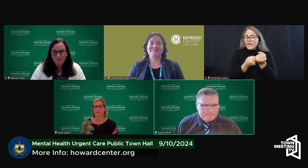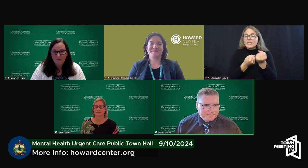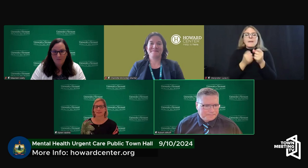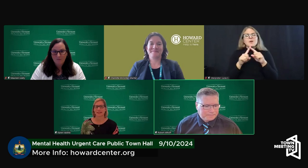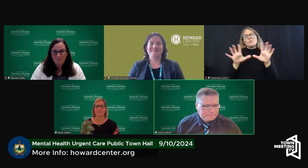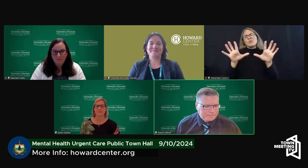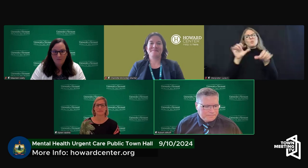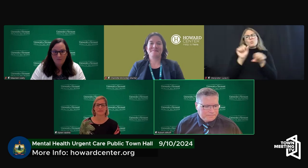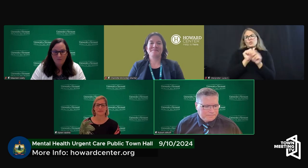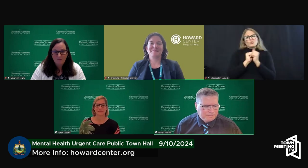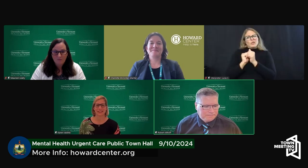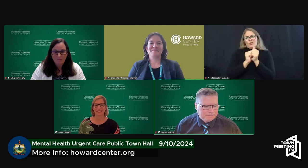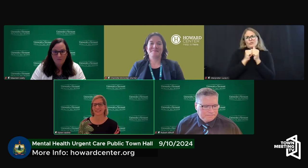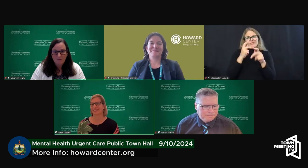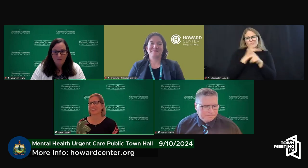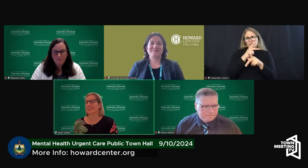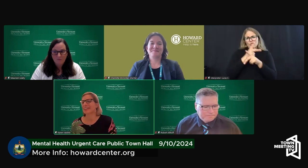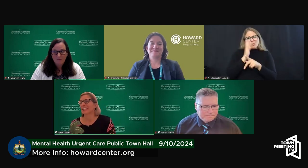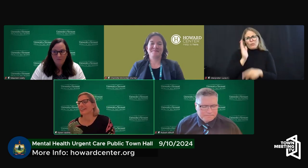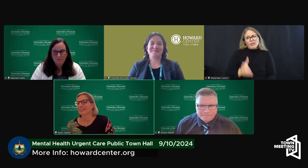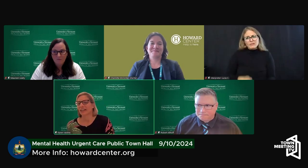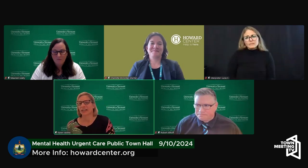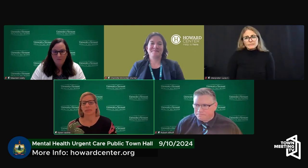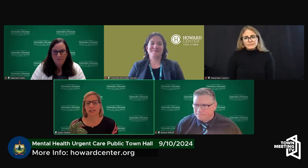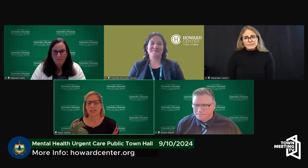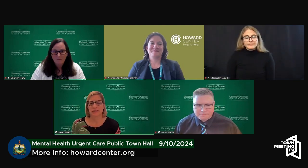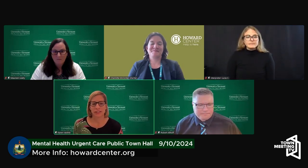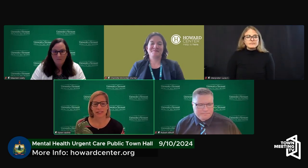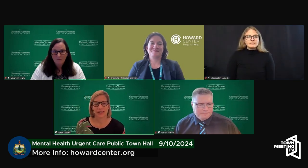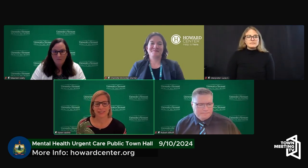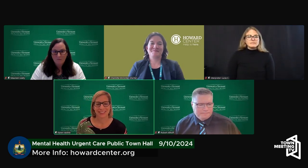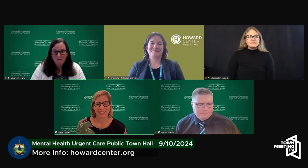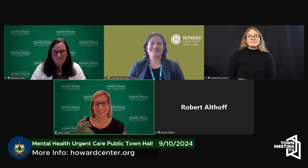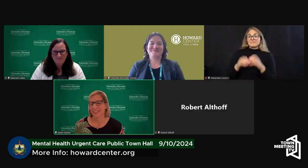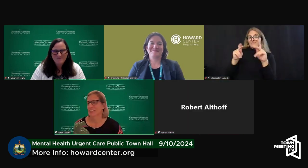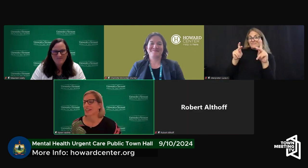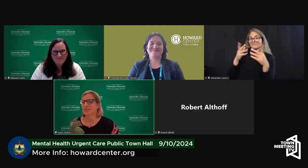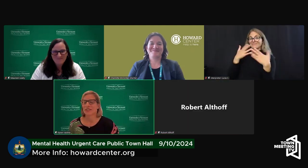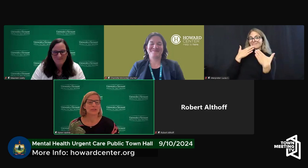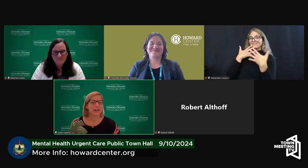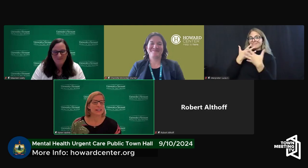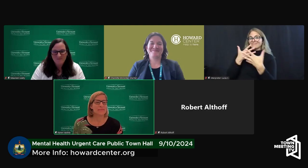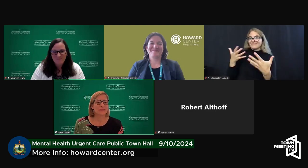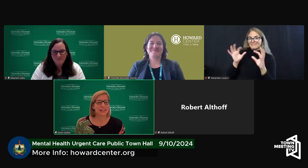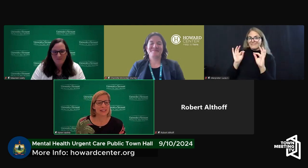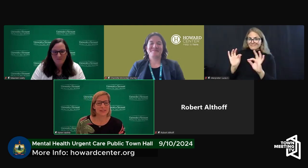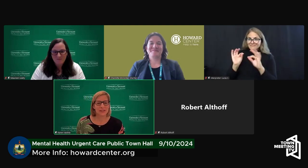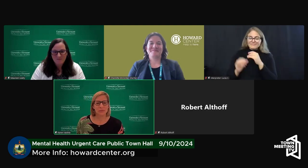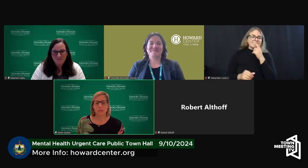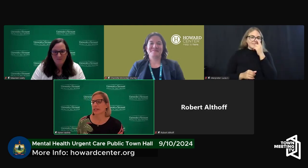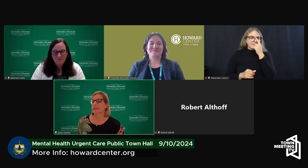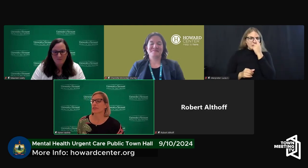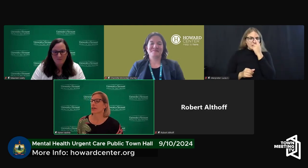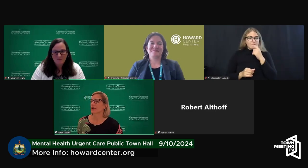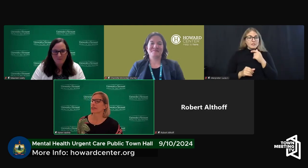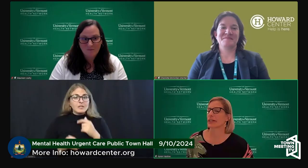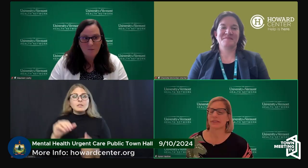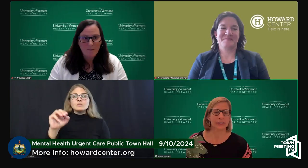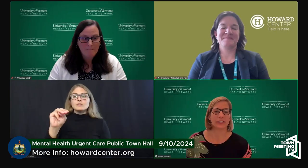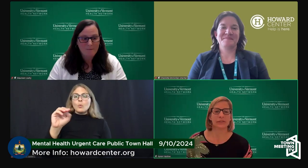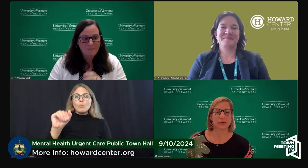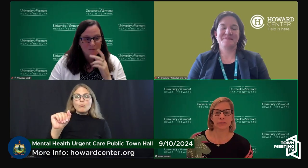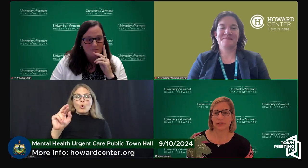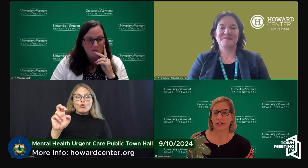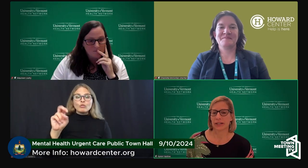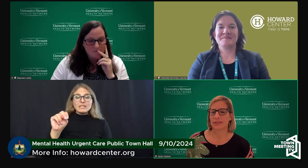done. Okay. Thank you. All right. I'm going to let you off the hook now, Dr. Althoff. So Maureen or Charlotte,